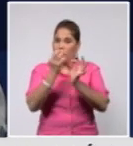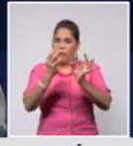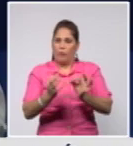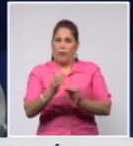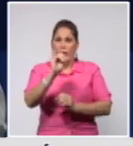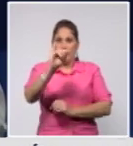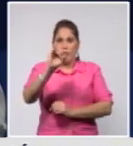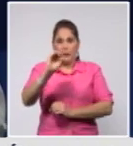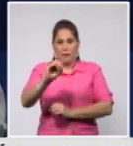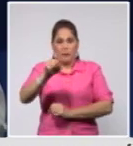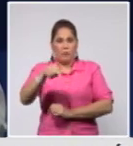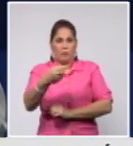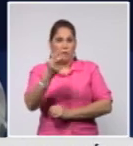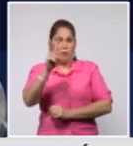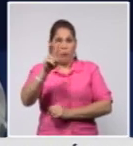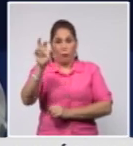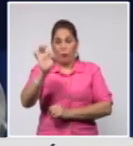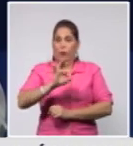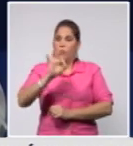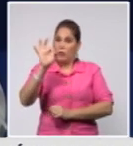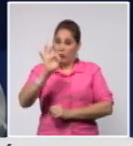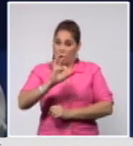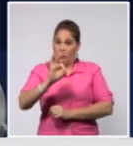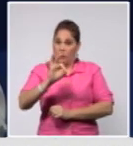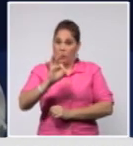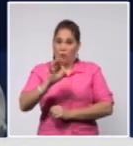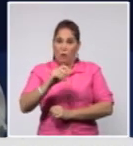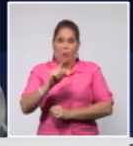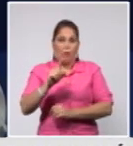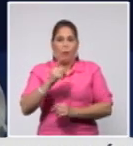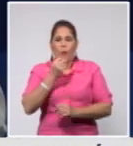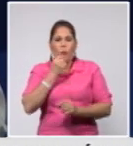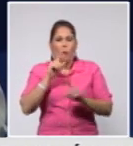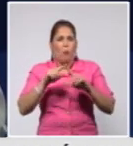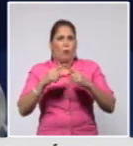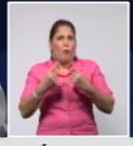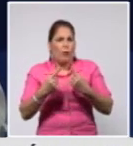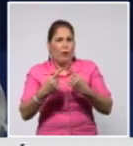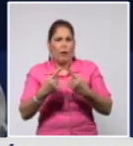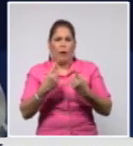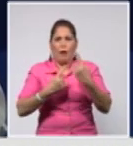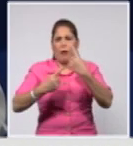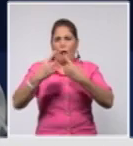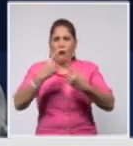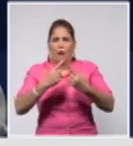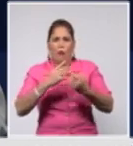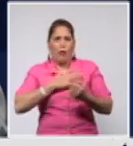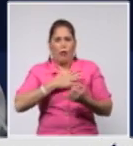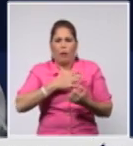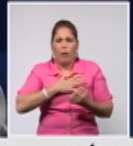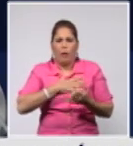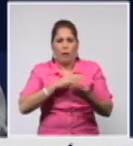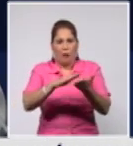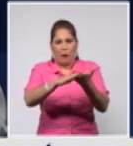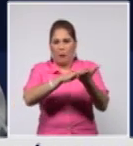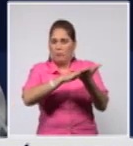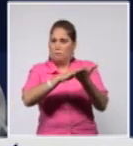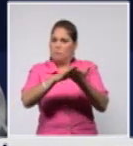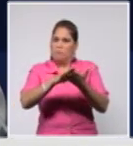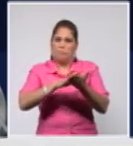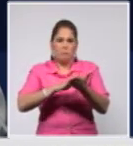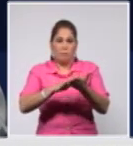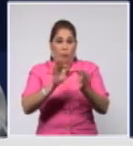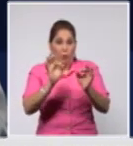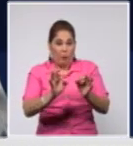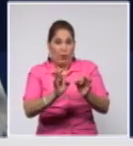39 years of age. 15 cases are between 40 and 59, and 2 are